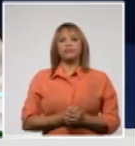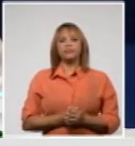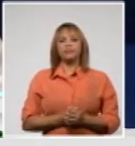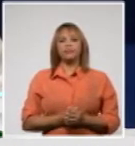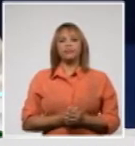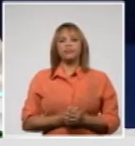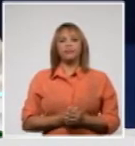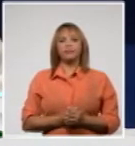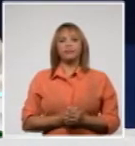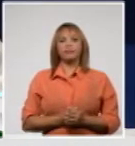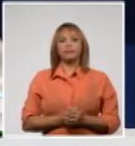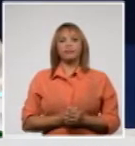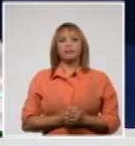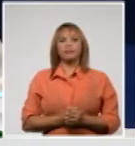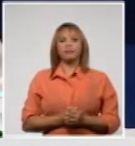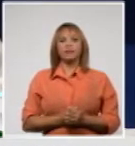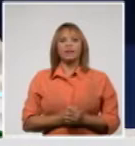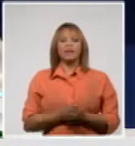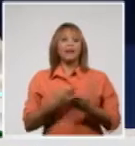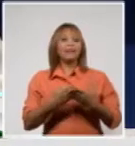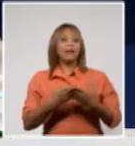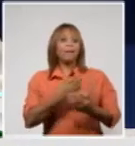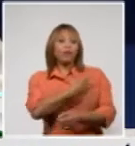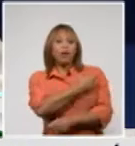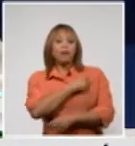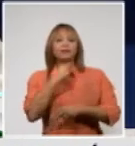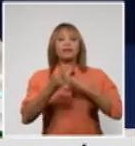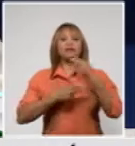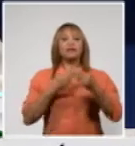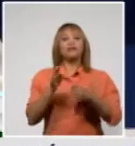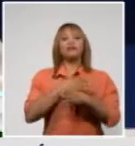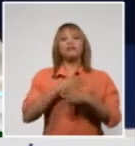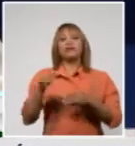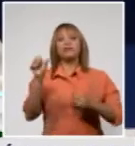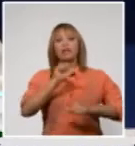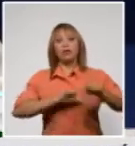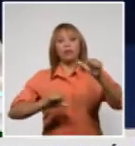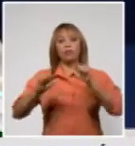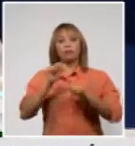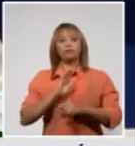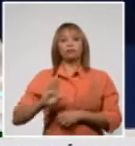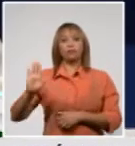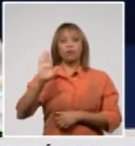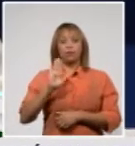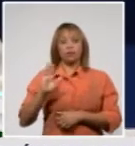possible, especially among asymptomatic people.